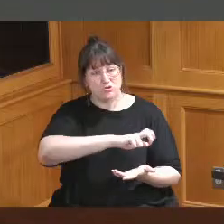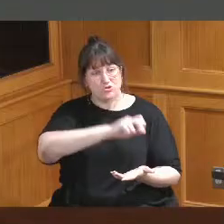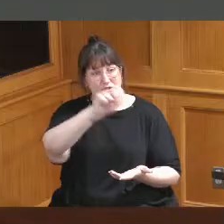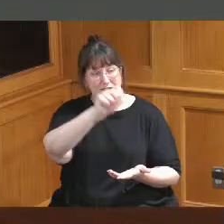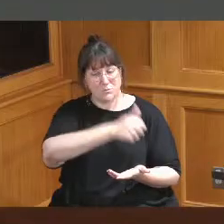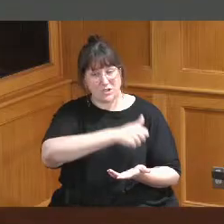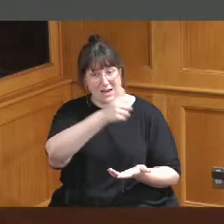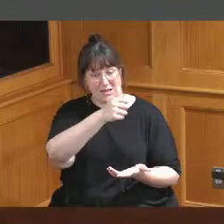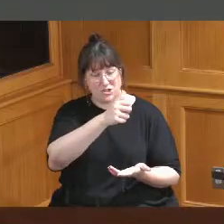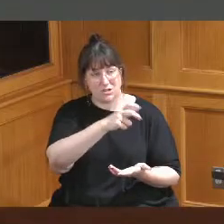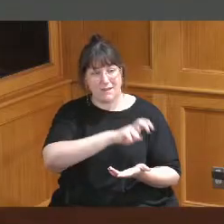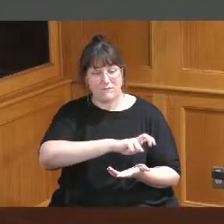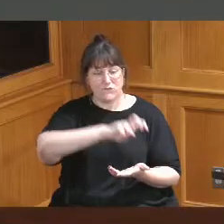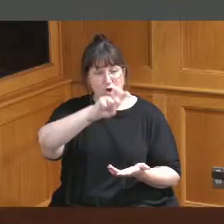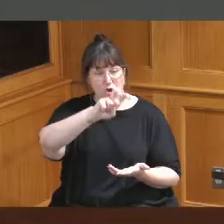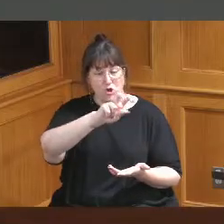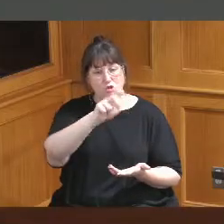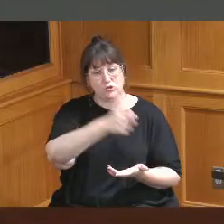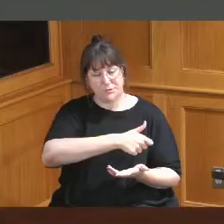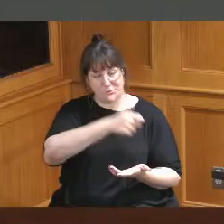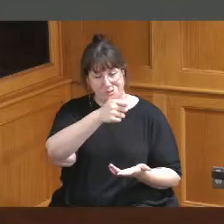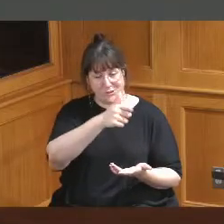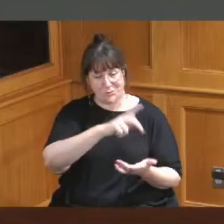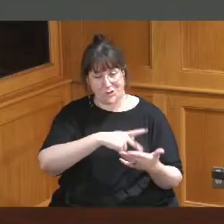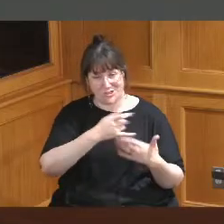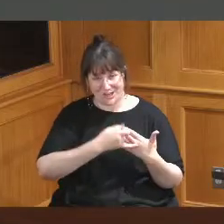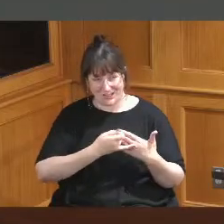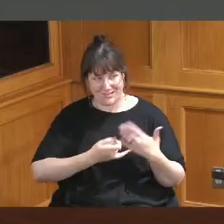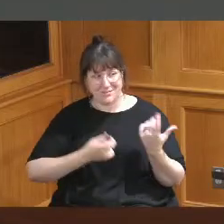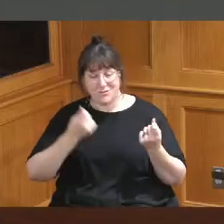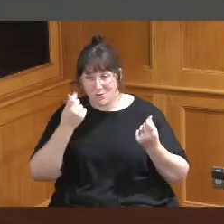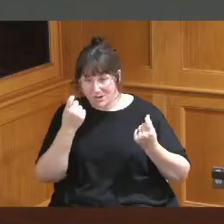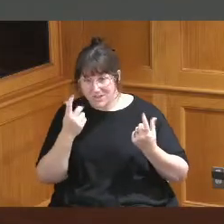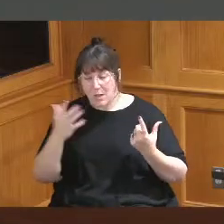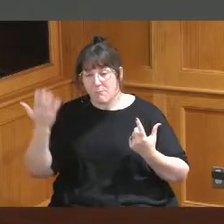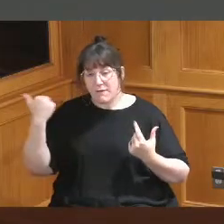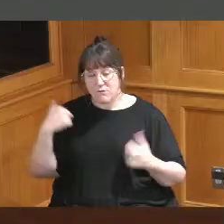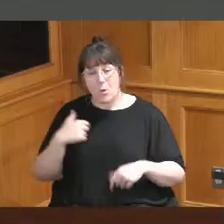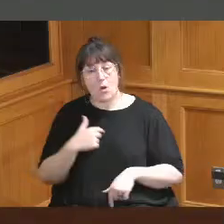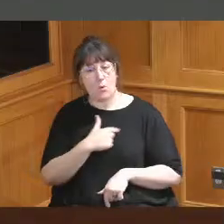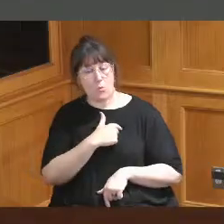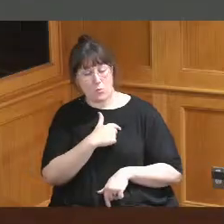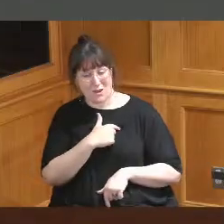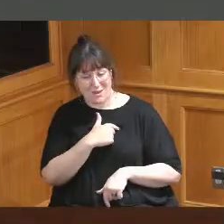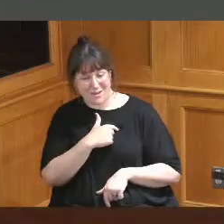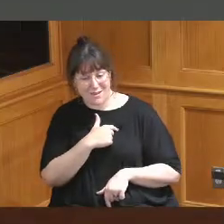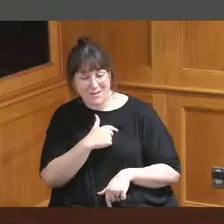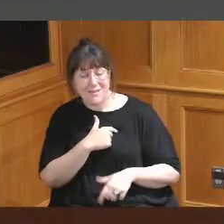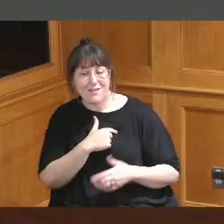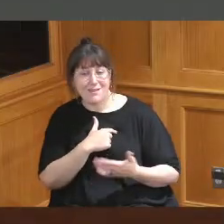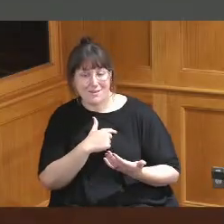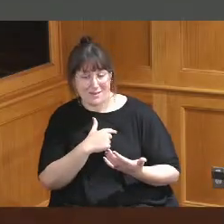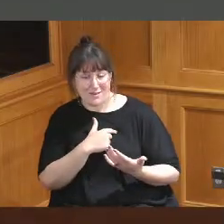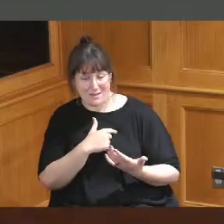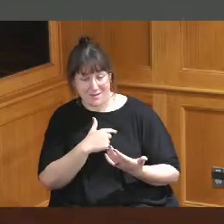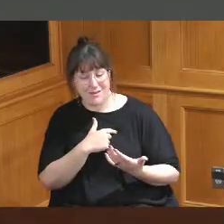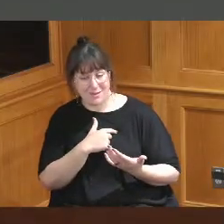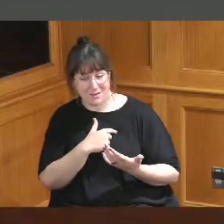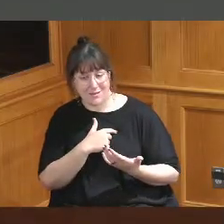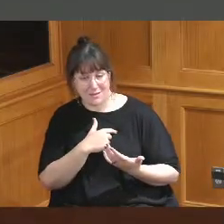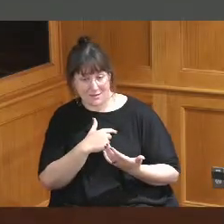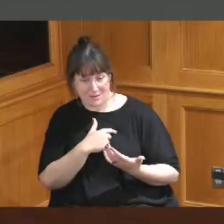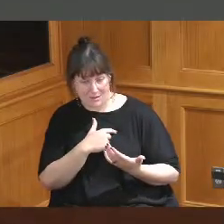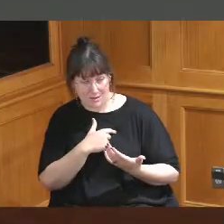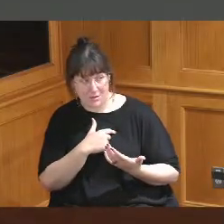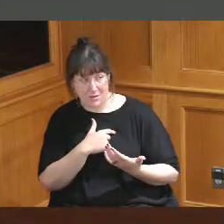vertical transportation projects. So previously, the board, you'll recall, the board acted on an agreement related to the